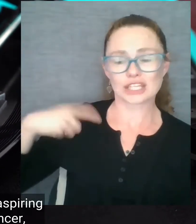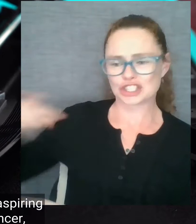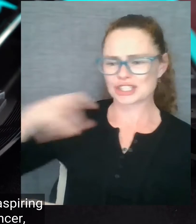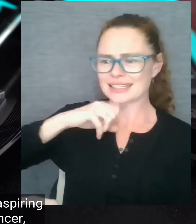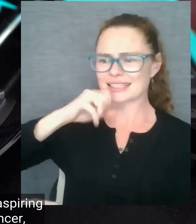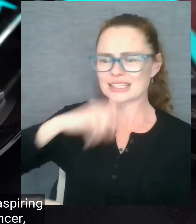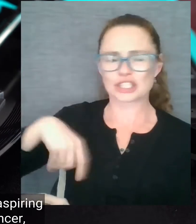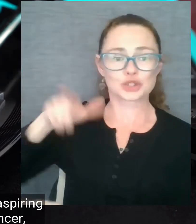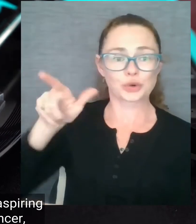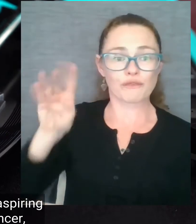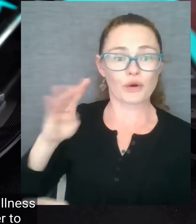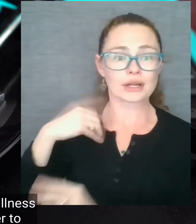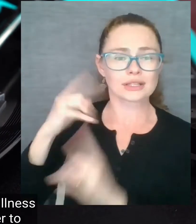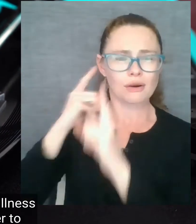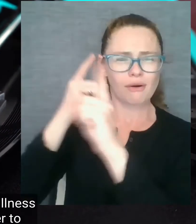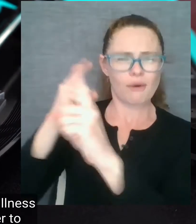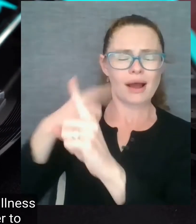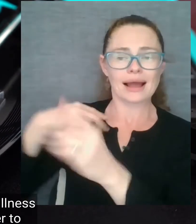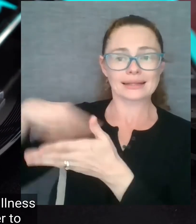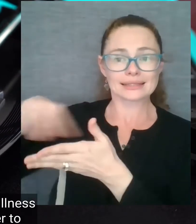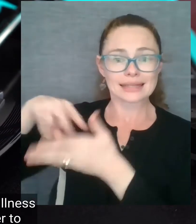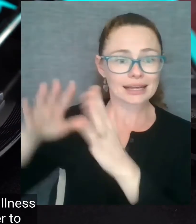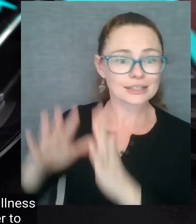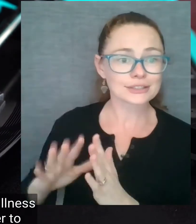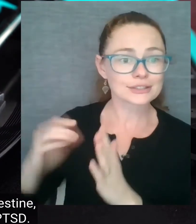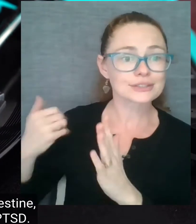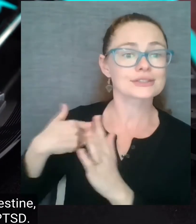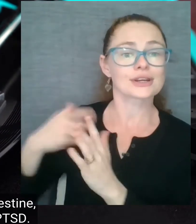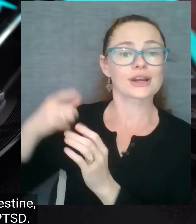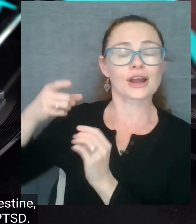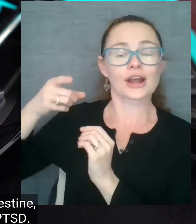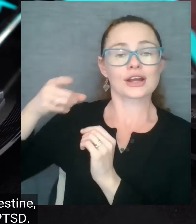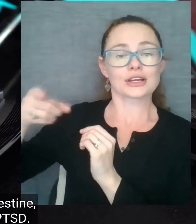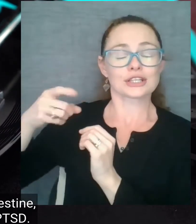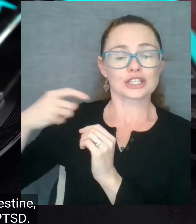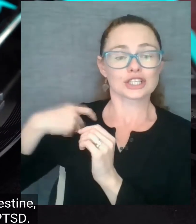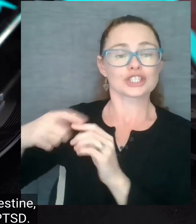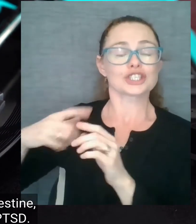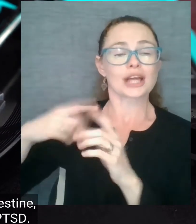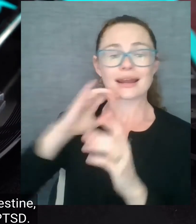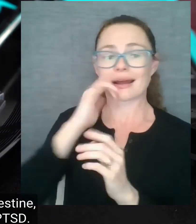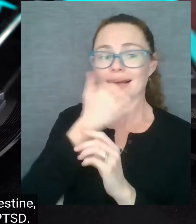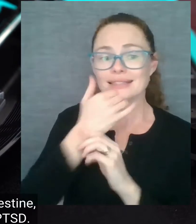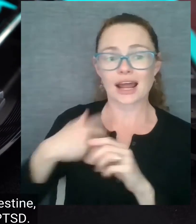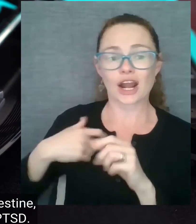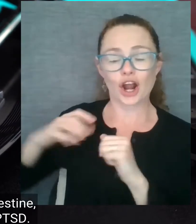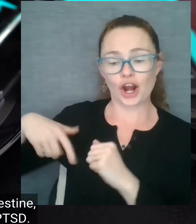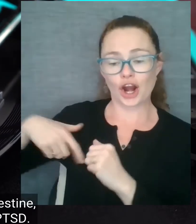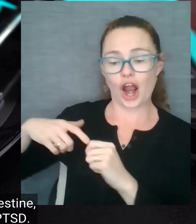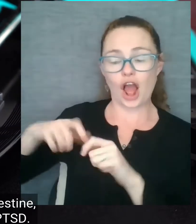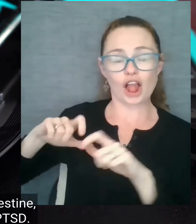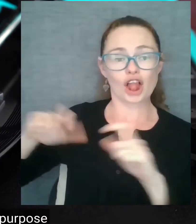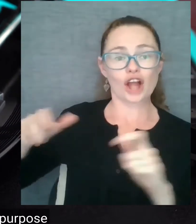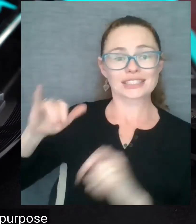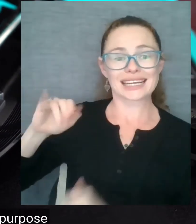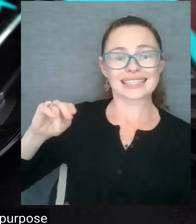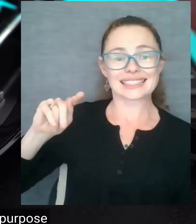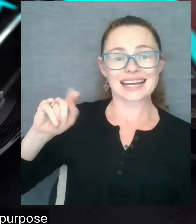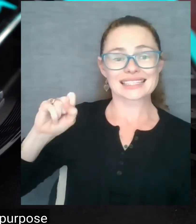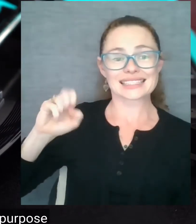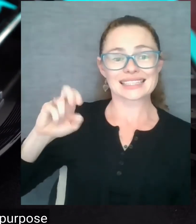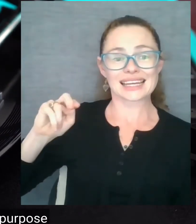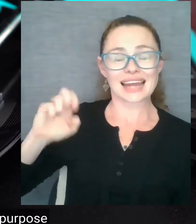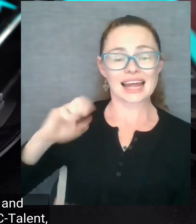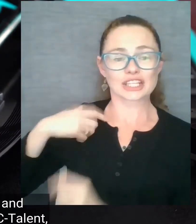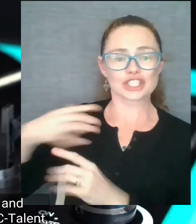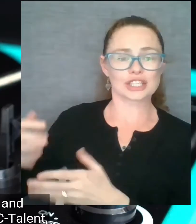aspiring actress and dancer, but following an illness that caused her to lose her large intestine, she developed PTSD. Keely found a